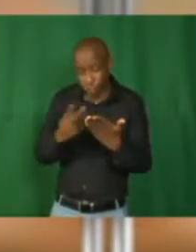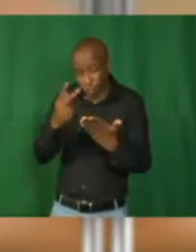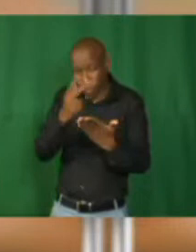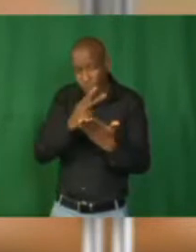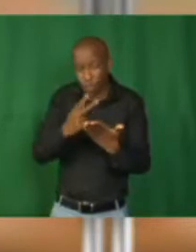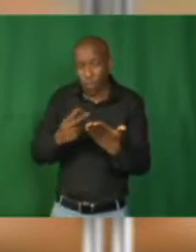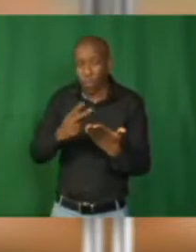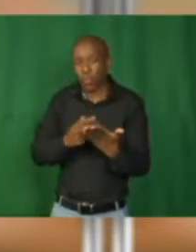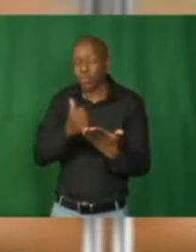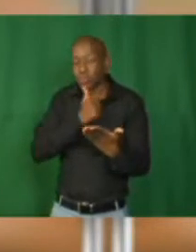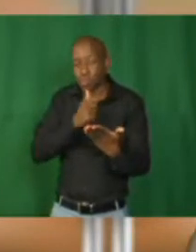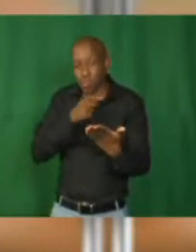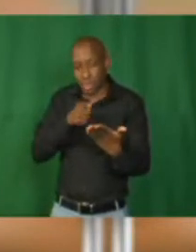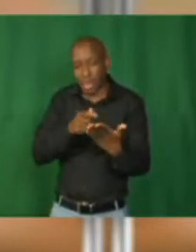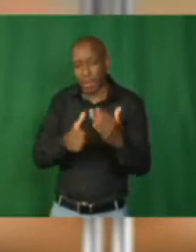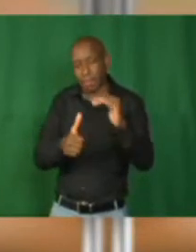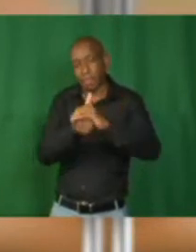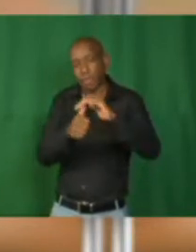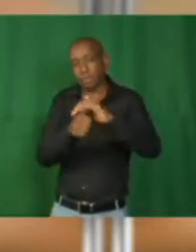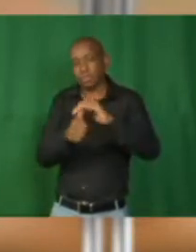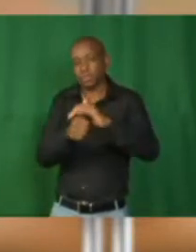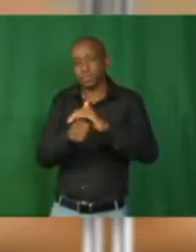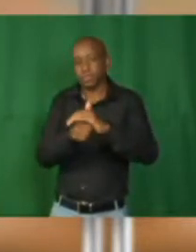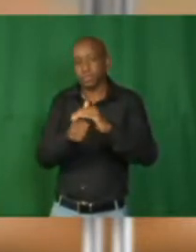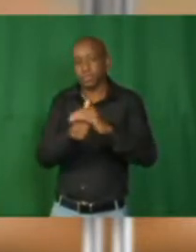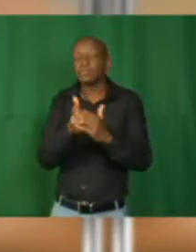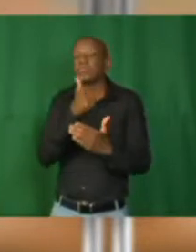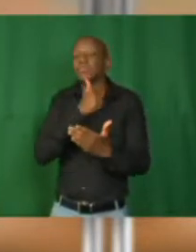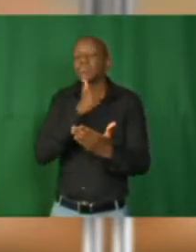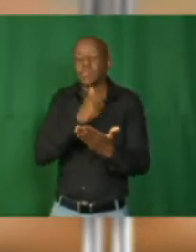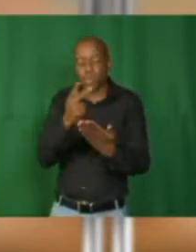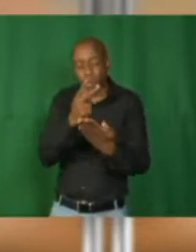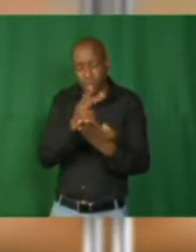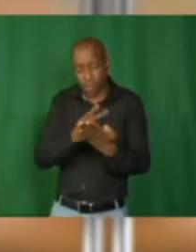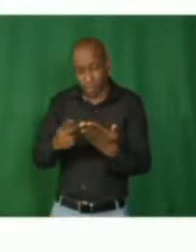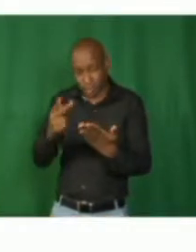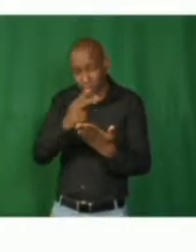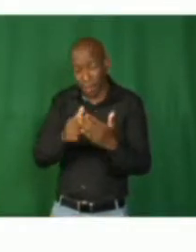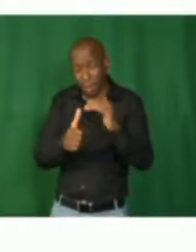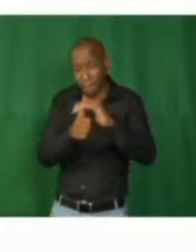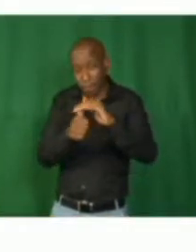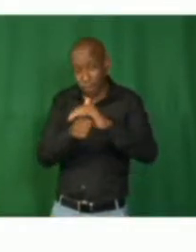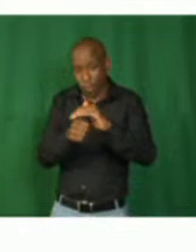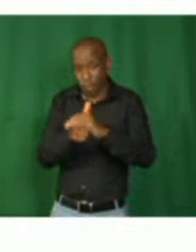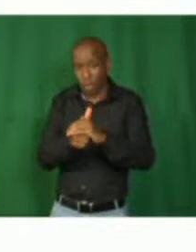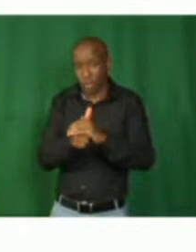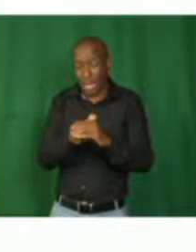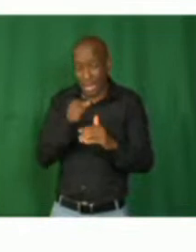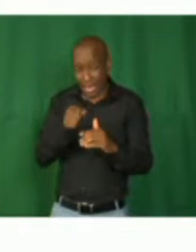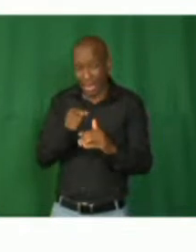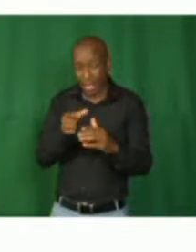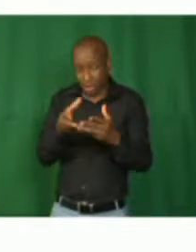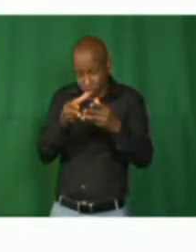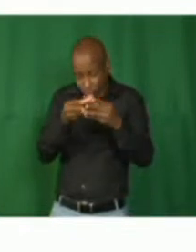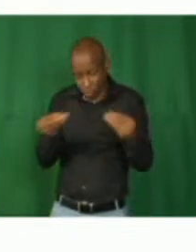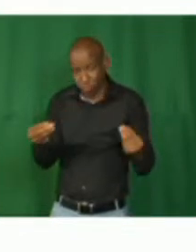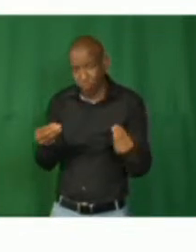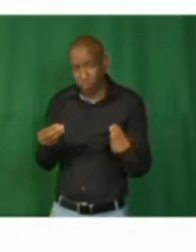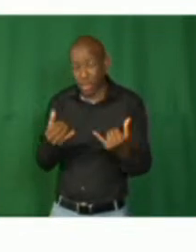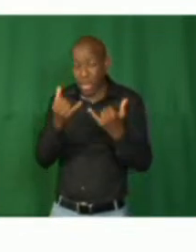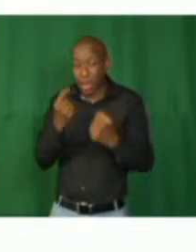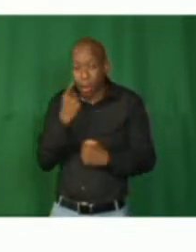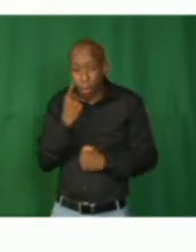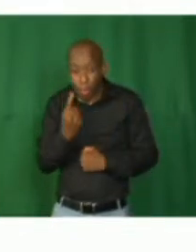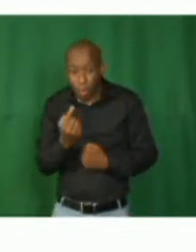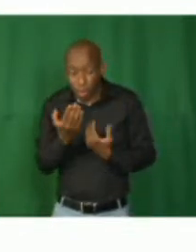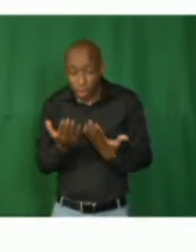supposed to use the graph. It's very, very important. Using the graph, it's a very important instruction to solve. Now, what we notice now with this